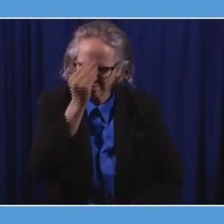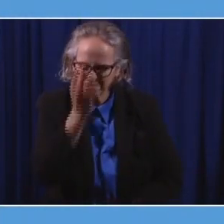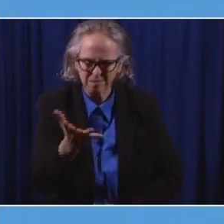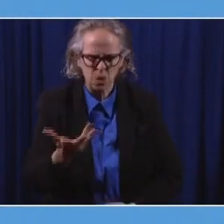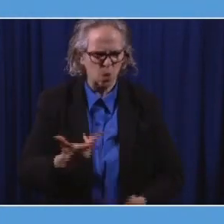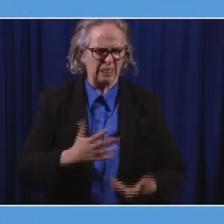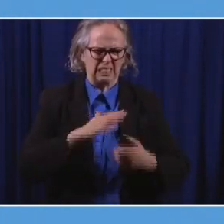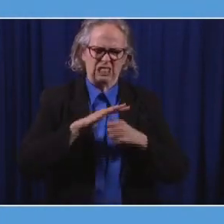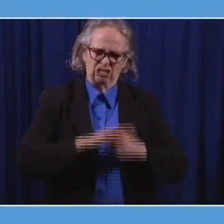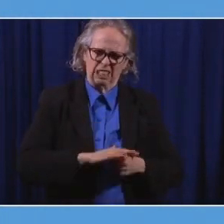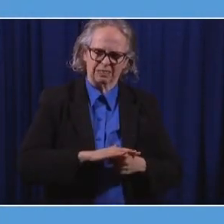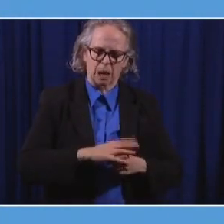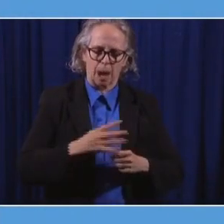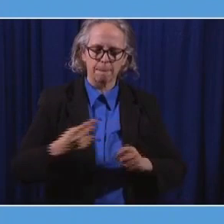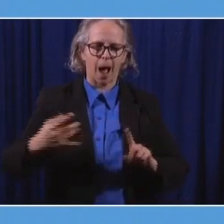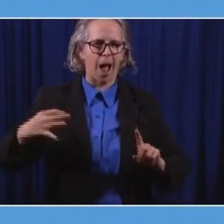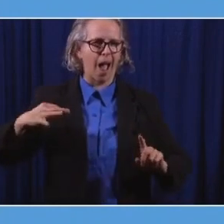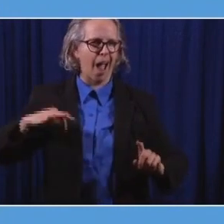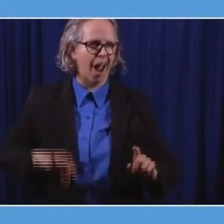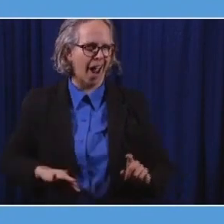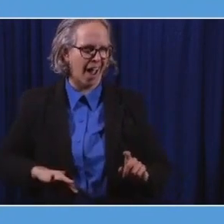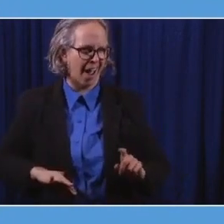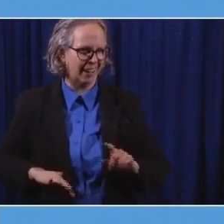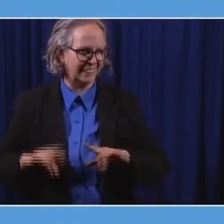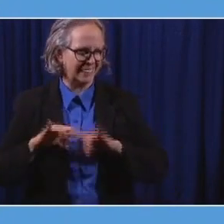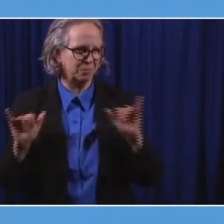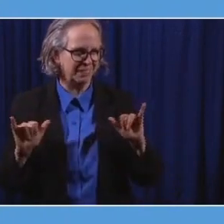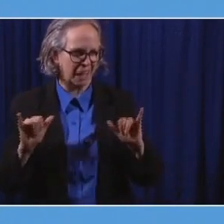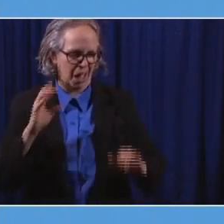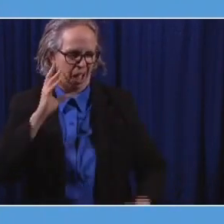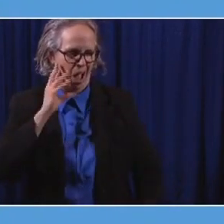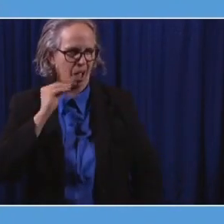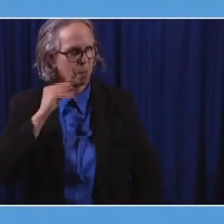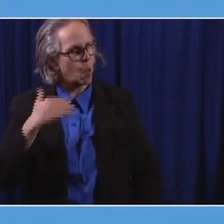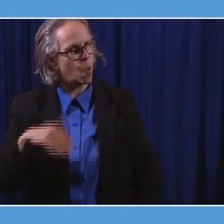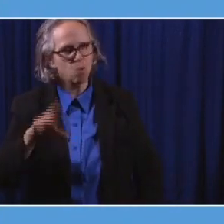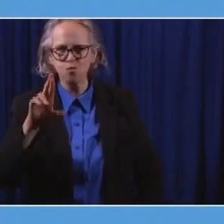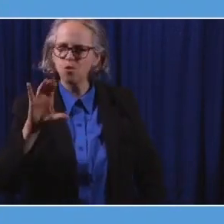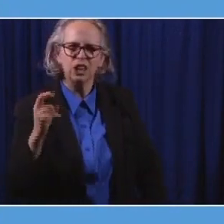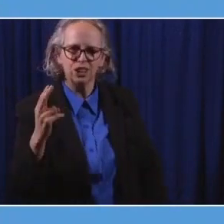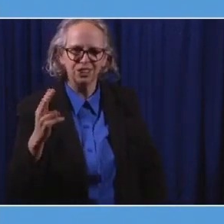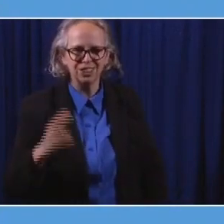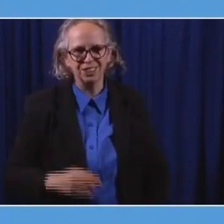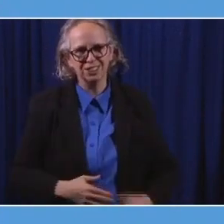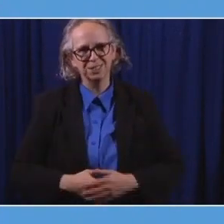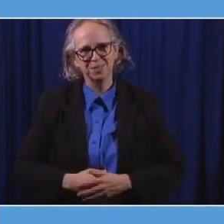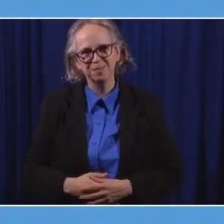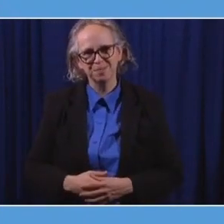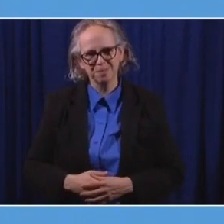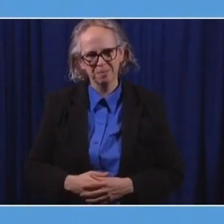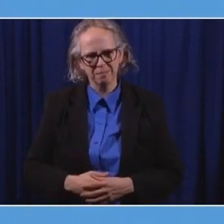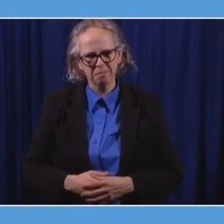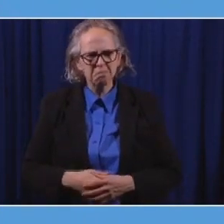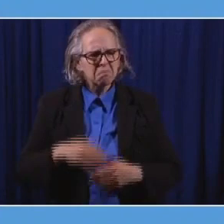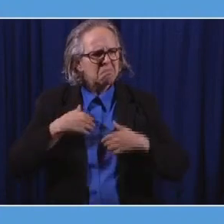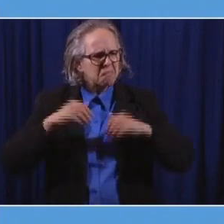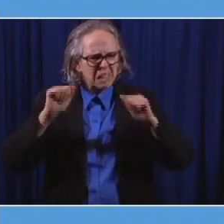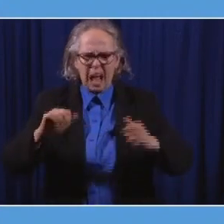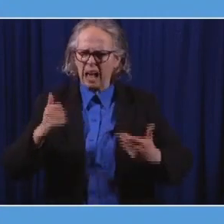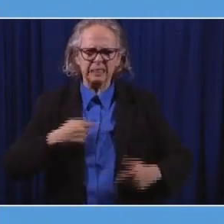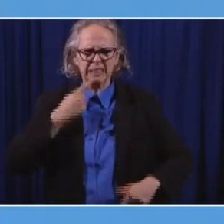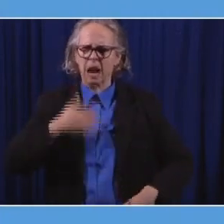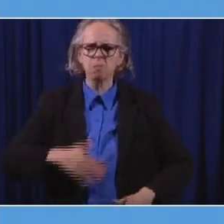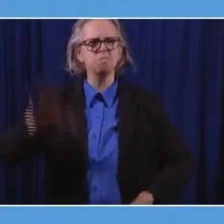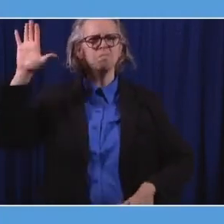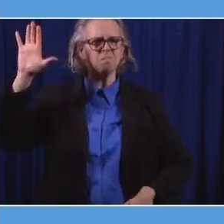moments of my career in the Guard. To be able to say that I raised my hand and said, I will help when Ohio